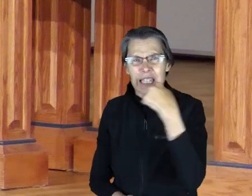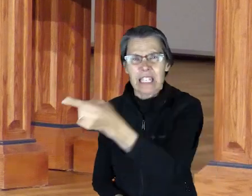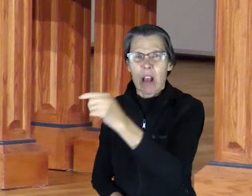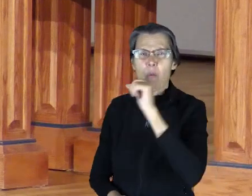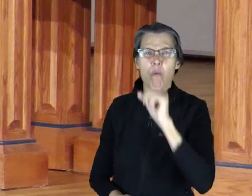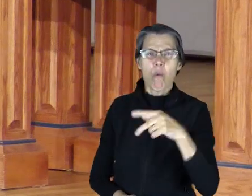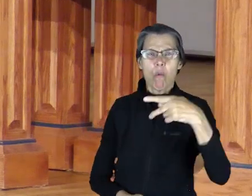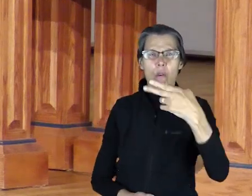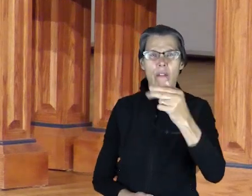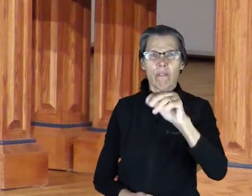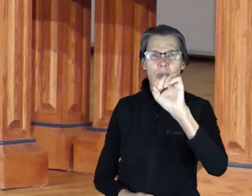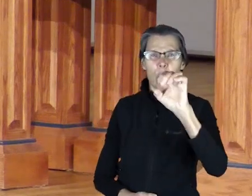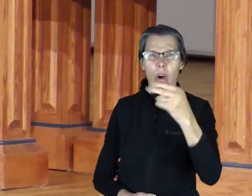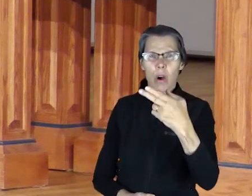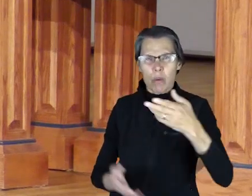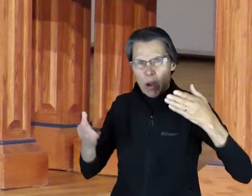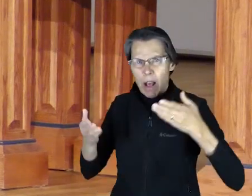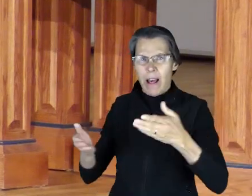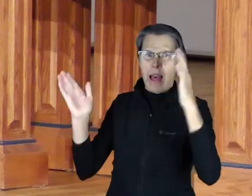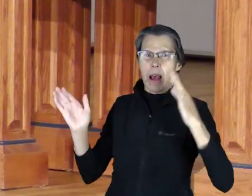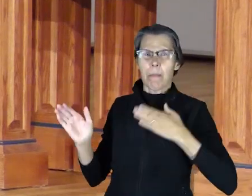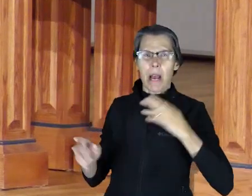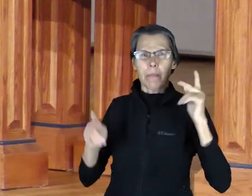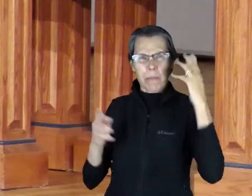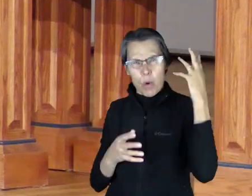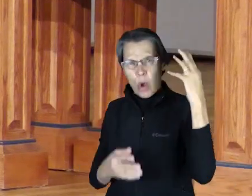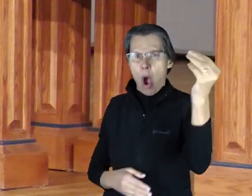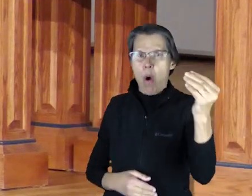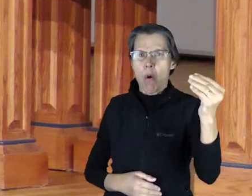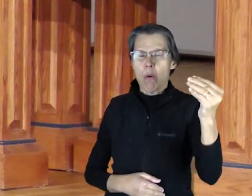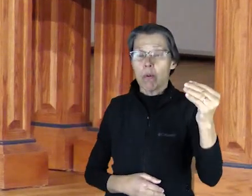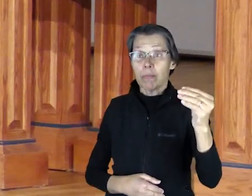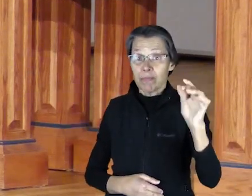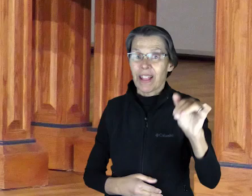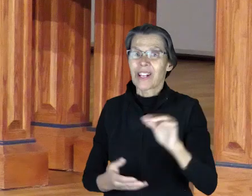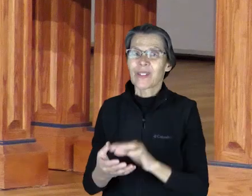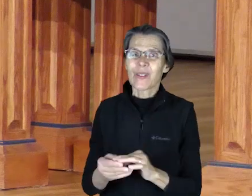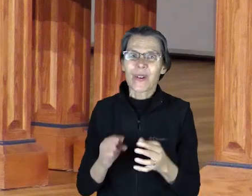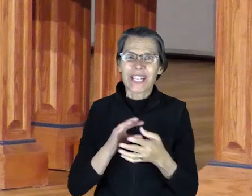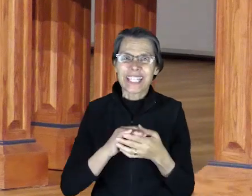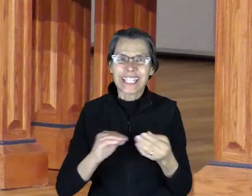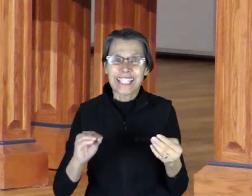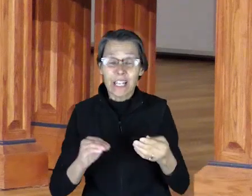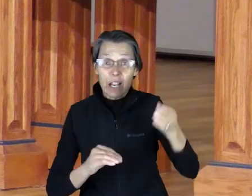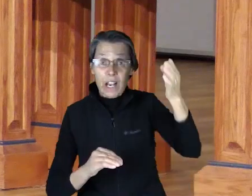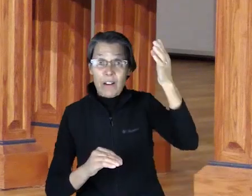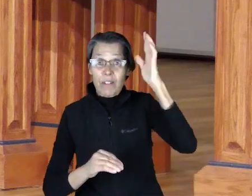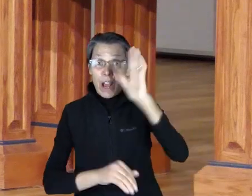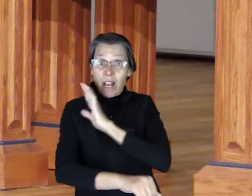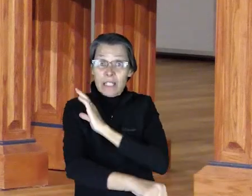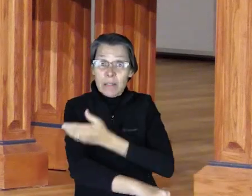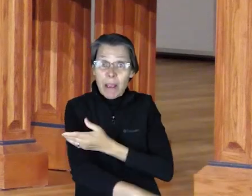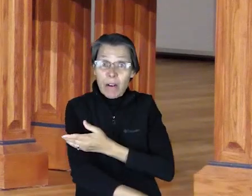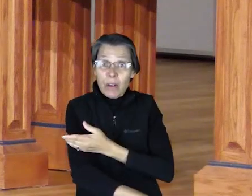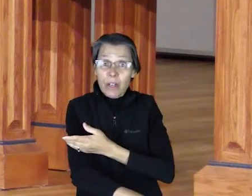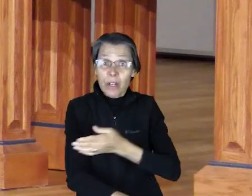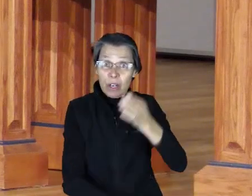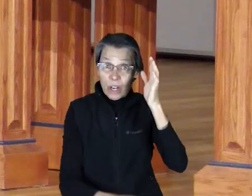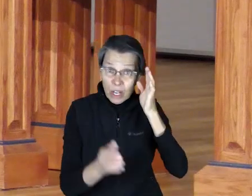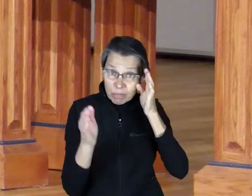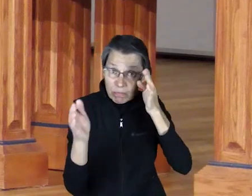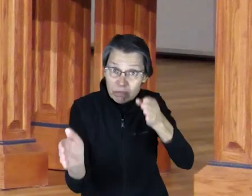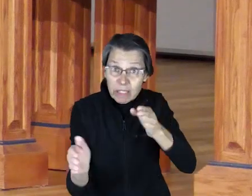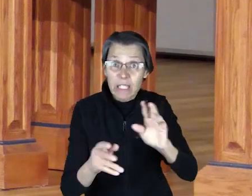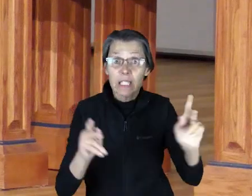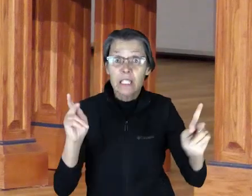This Exodus grand story of God's power and God hearing God's people enslaved and God choosing to let them